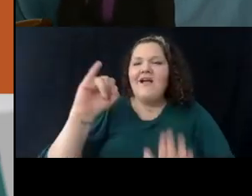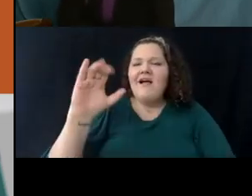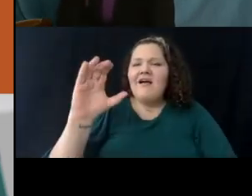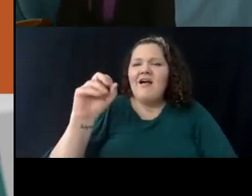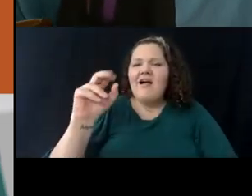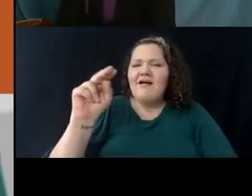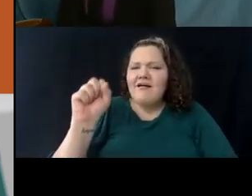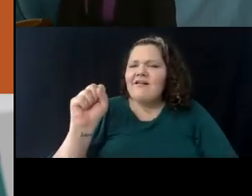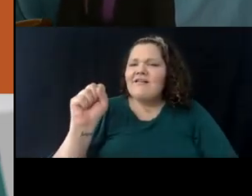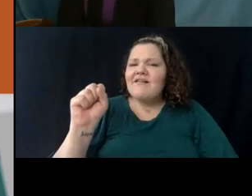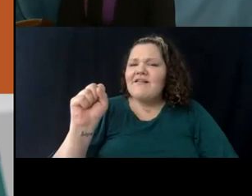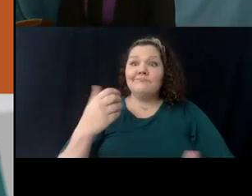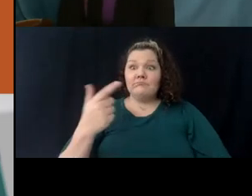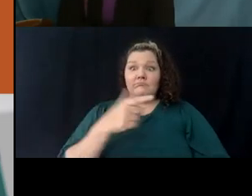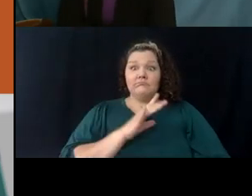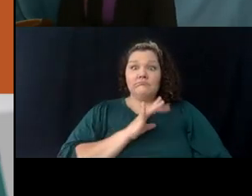Pictures and visuals,